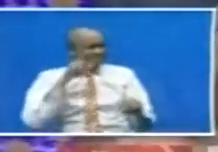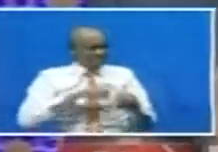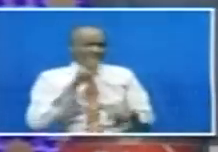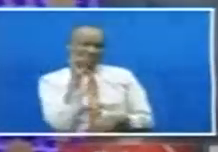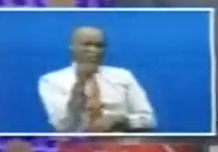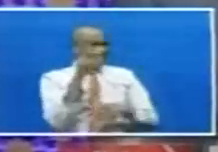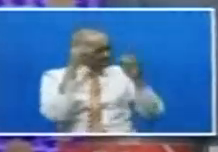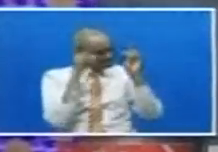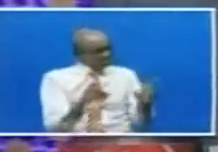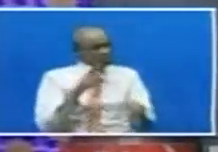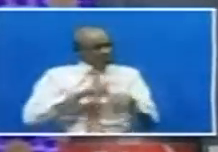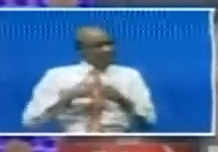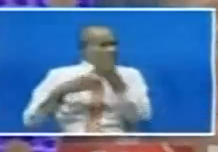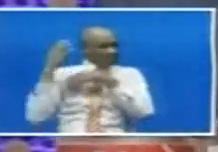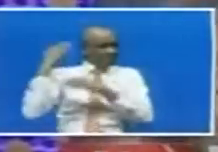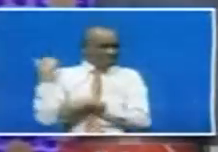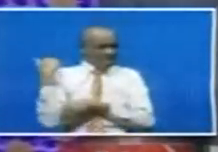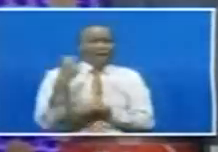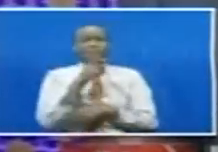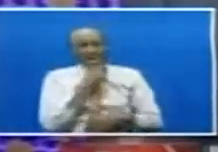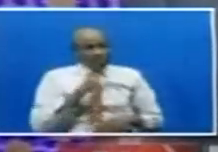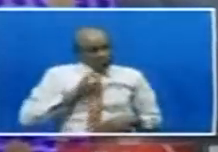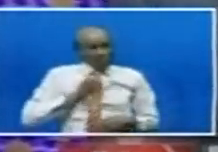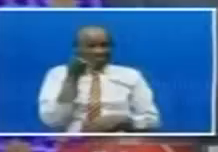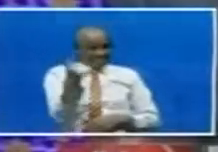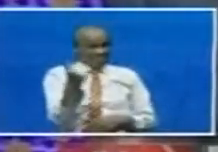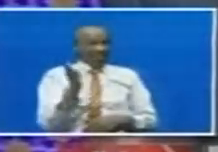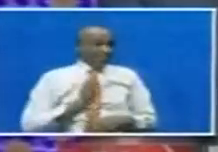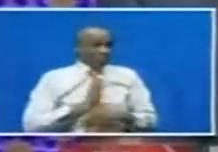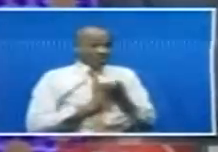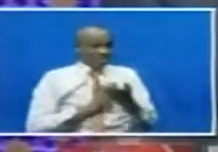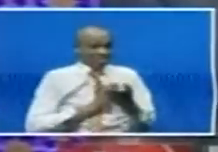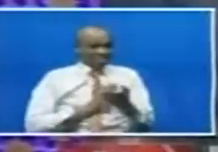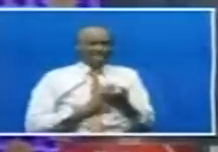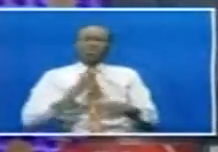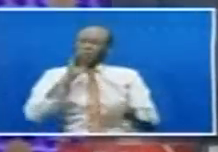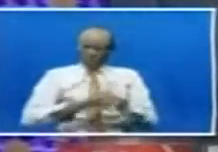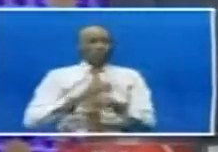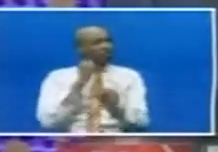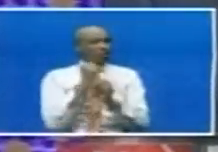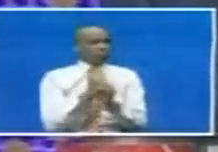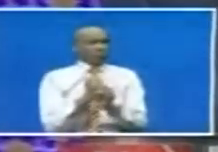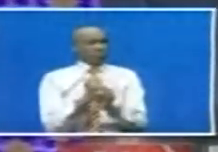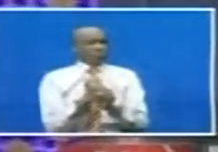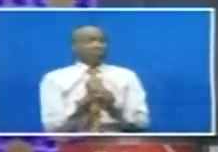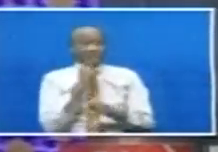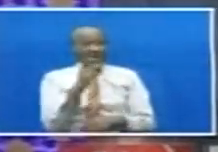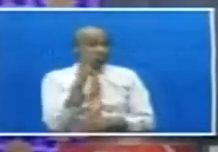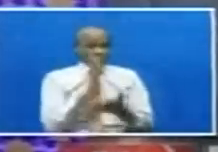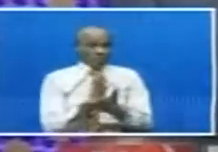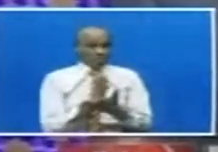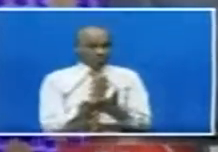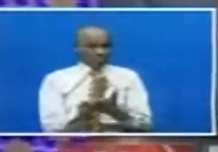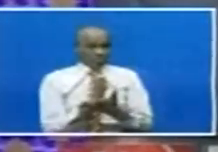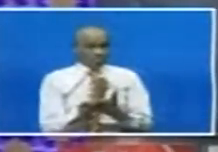of decisions we made during that time, and the men and women who were serving that board, we did a pretty good job. I can assure you that. What was the